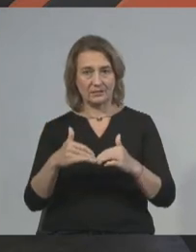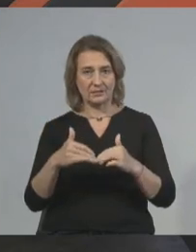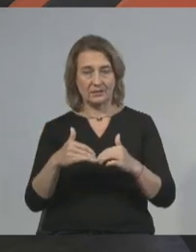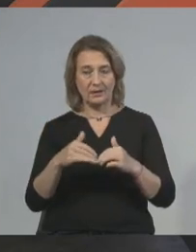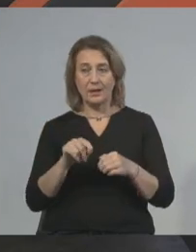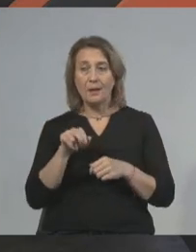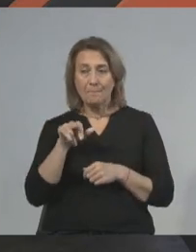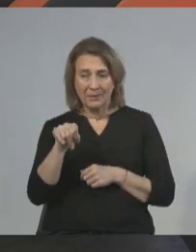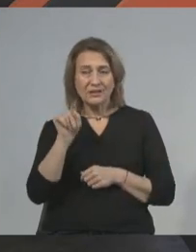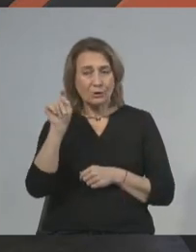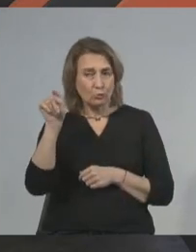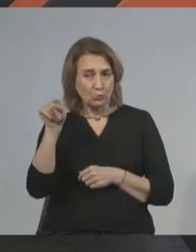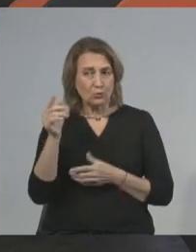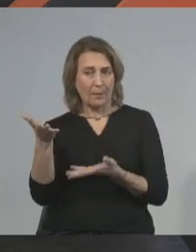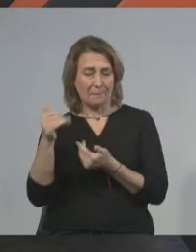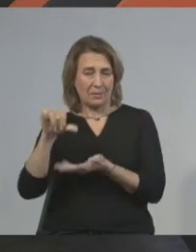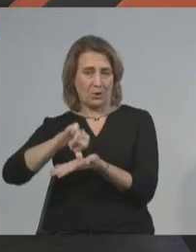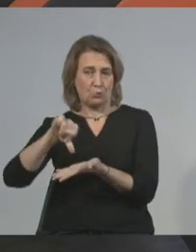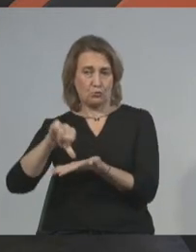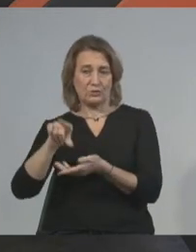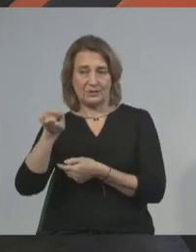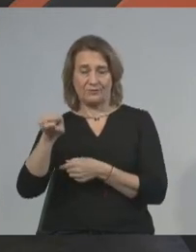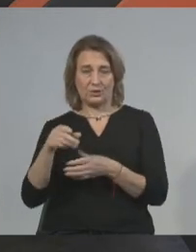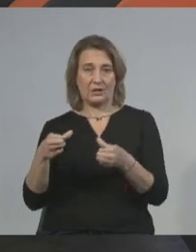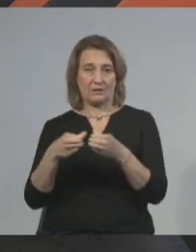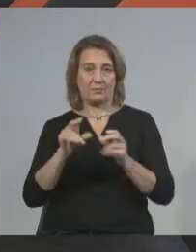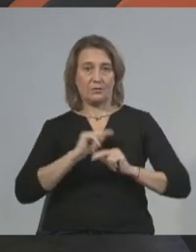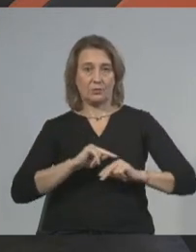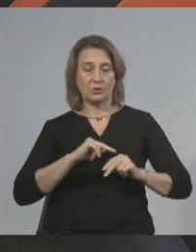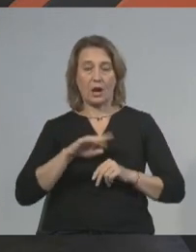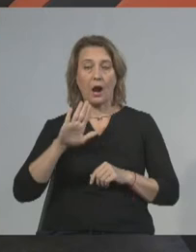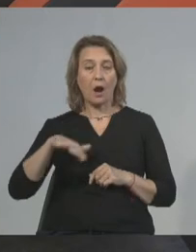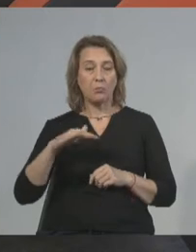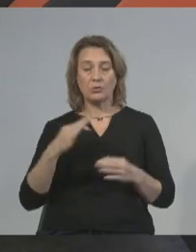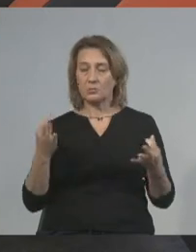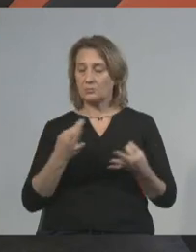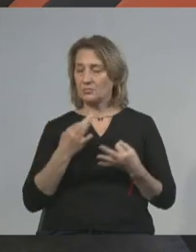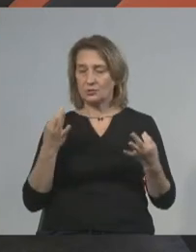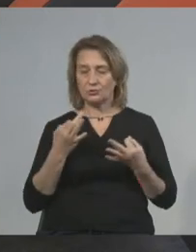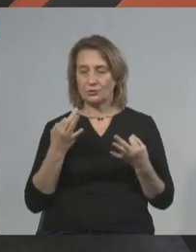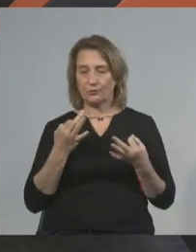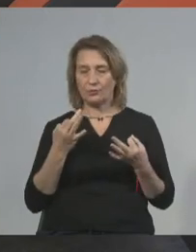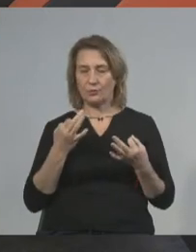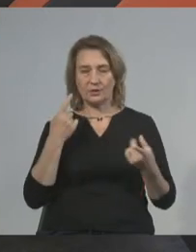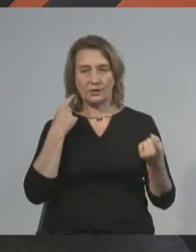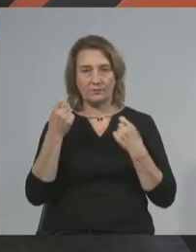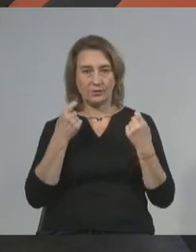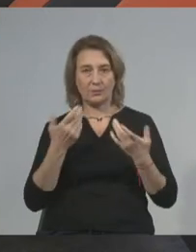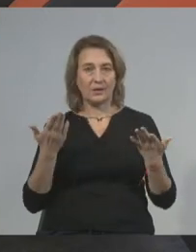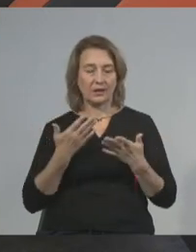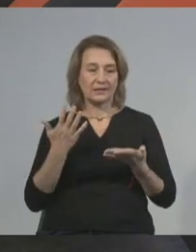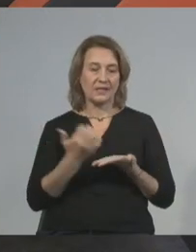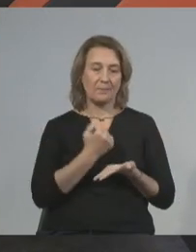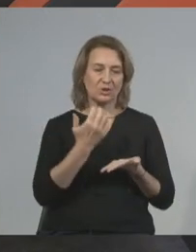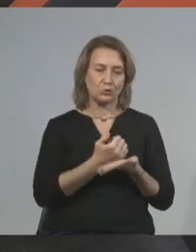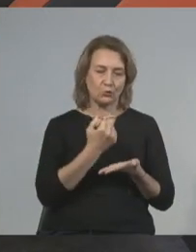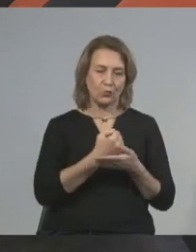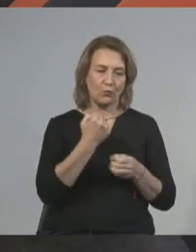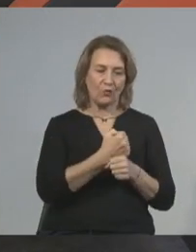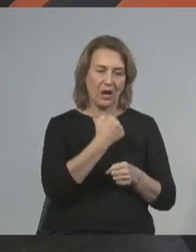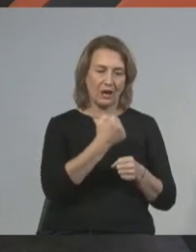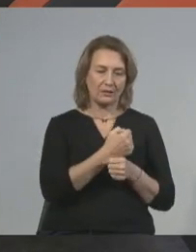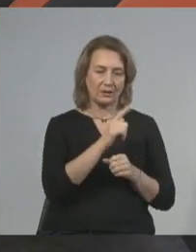to do that it seems like people just organize different meetings and talk a lot and then